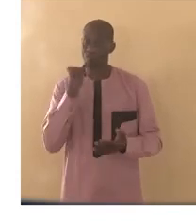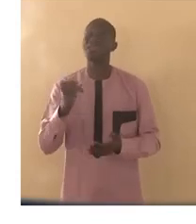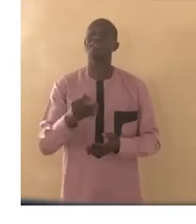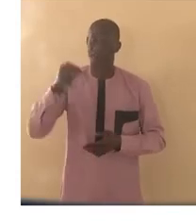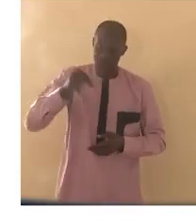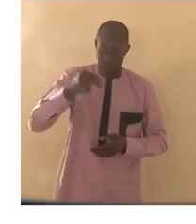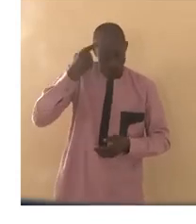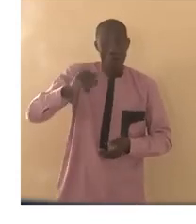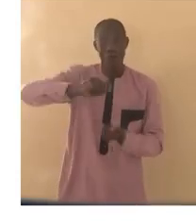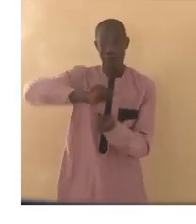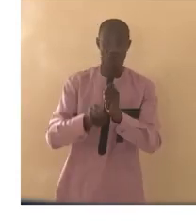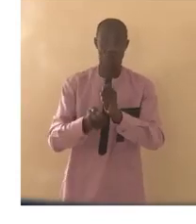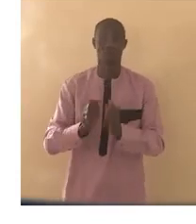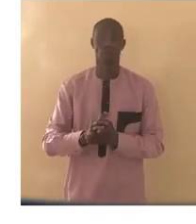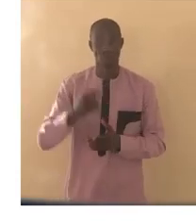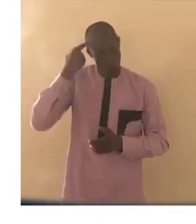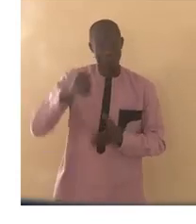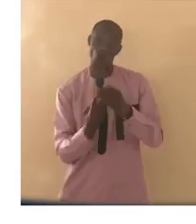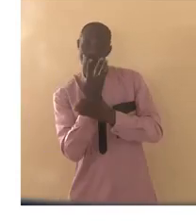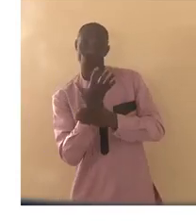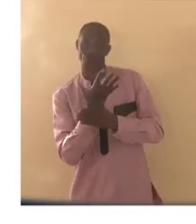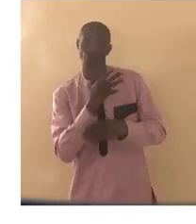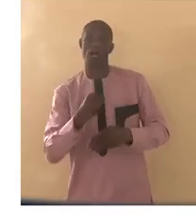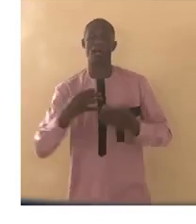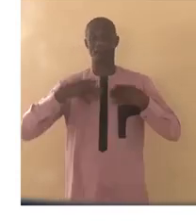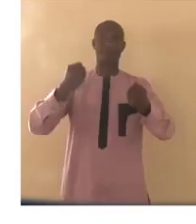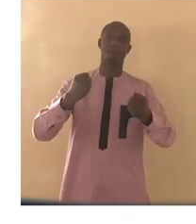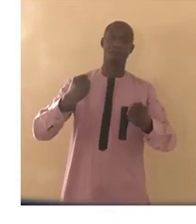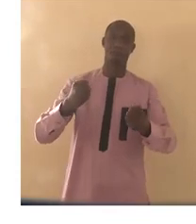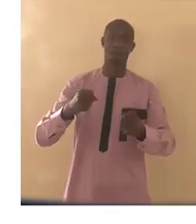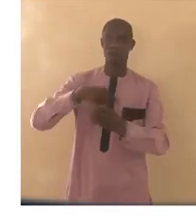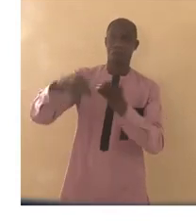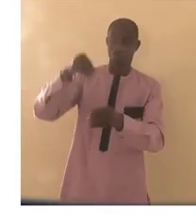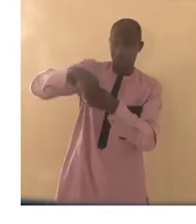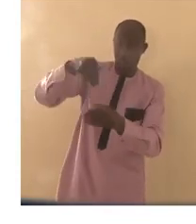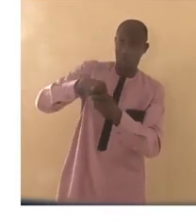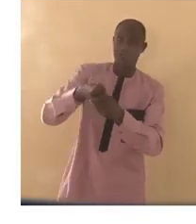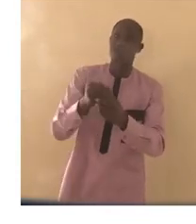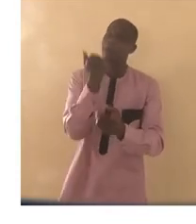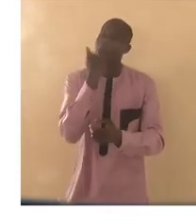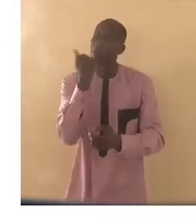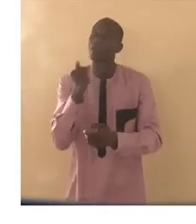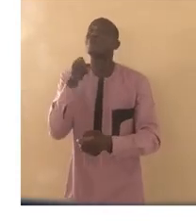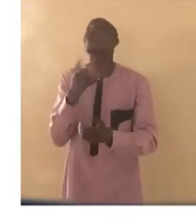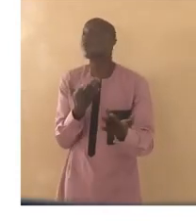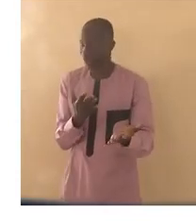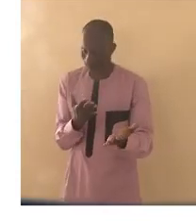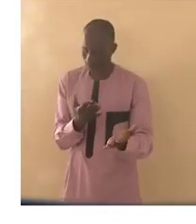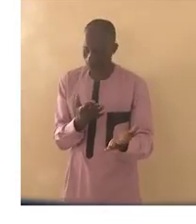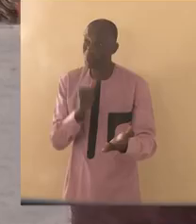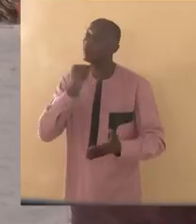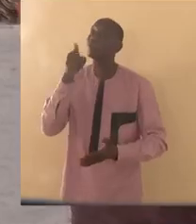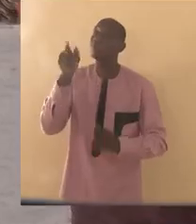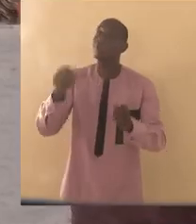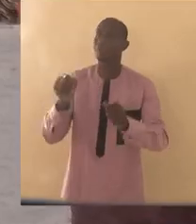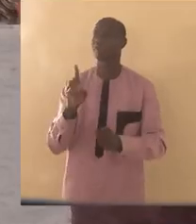Waiting is necessary for change, for growth, and for re-healing. When you plant maize, you wait. There's nothing you can do